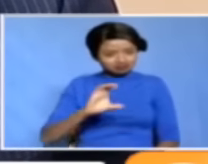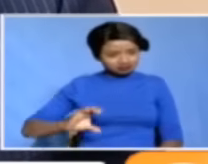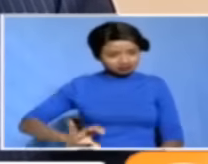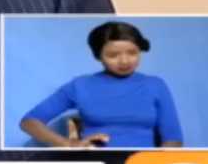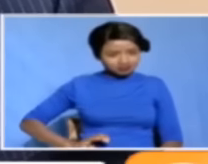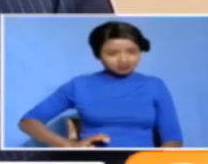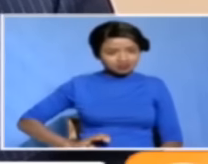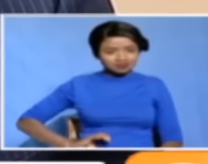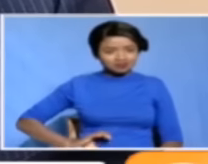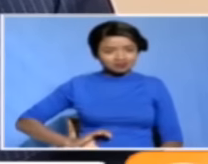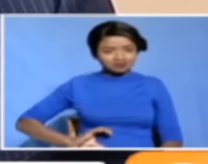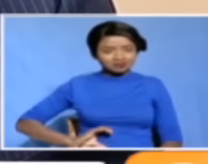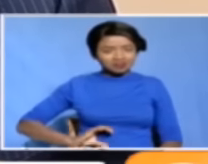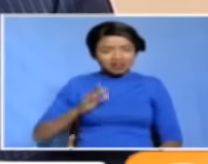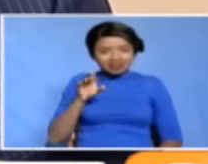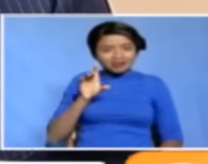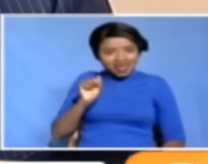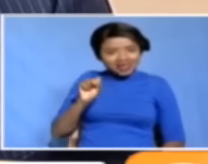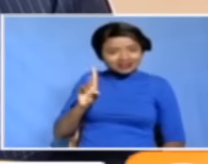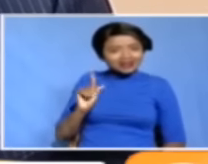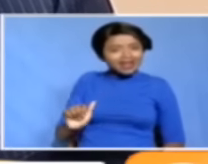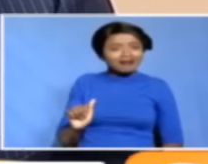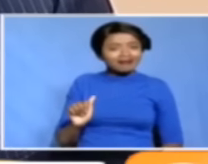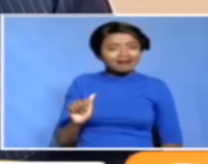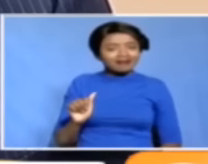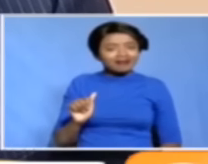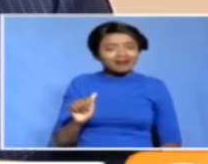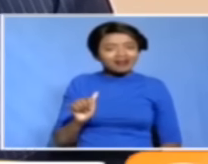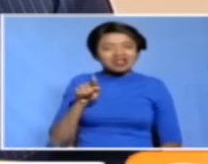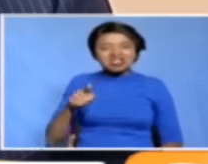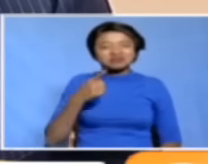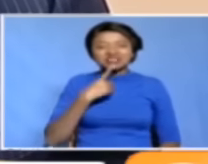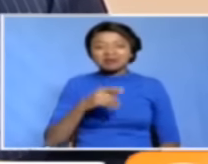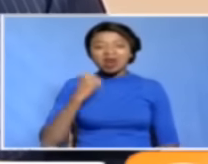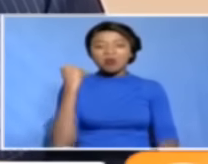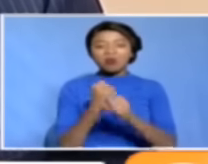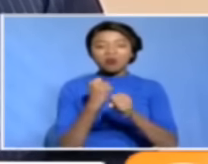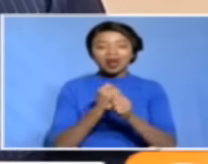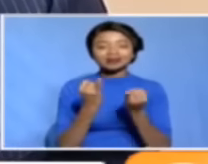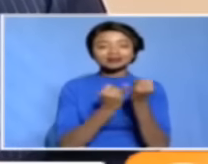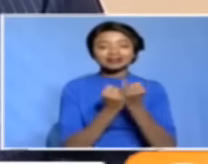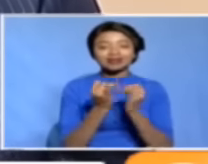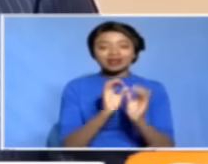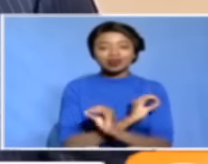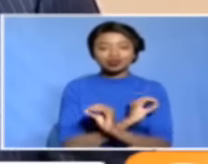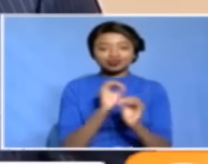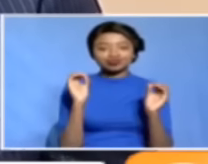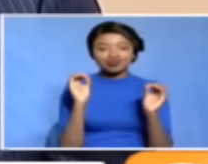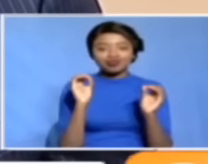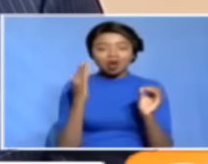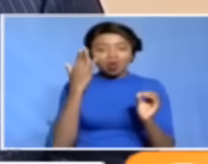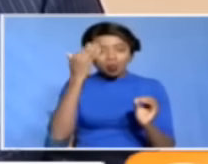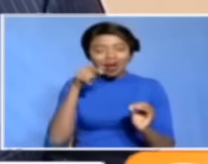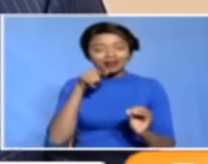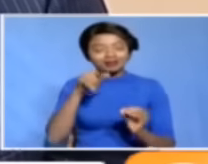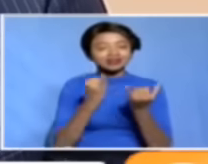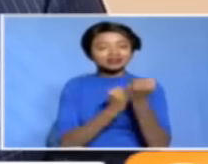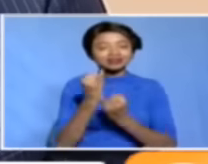Seventh-day Adventist, he's on record saying that I don't work on Saturdays because it's a day of